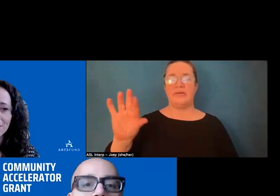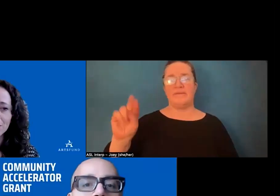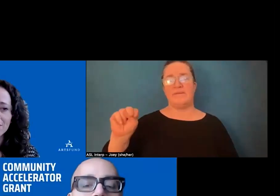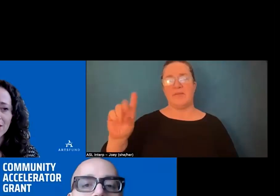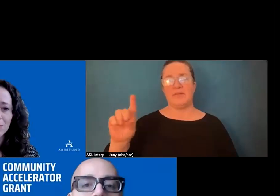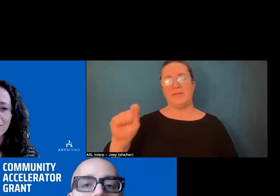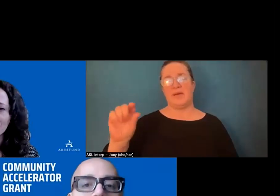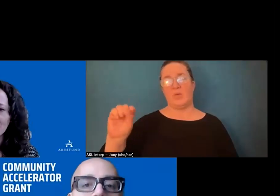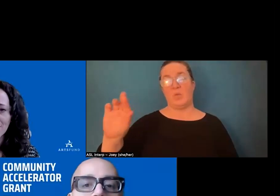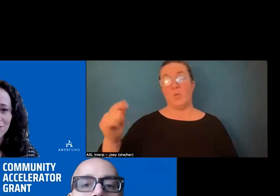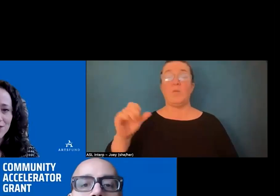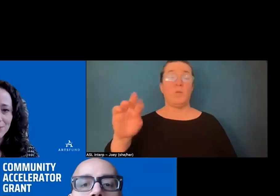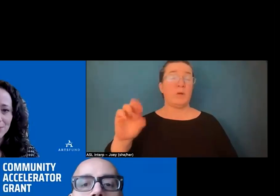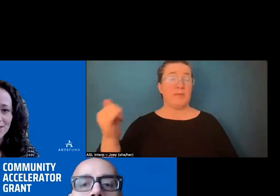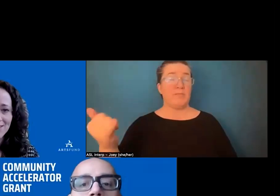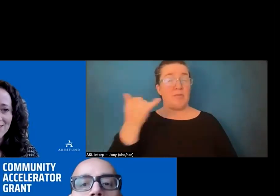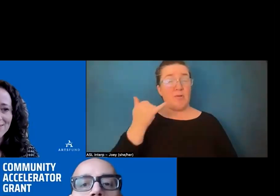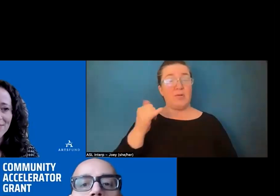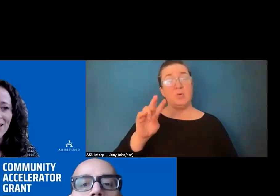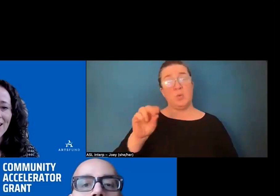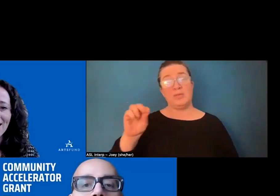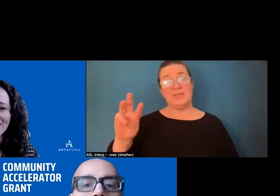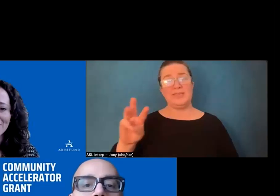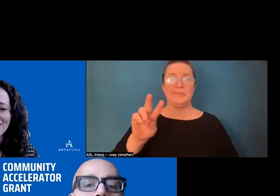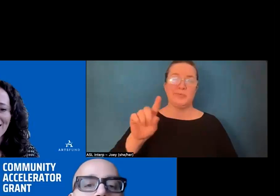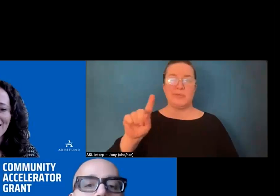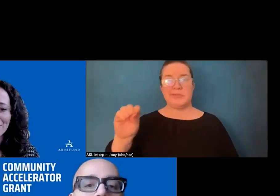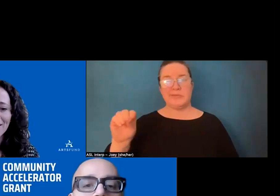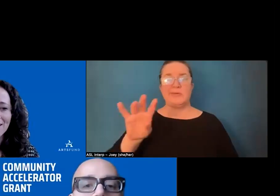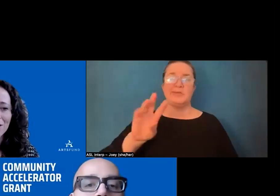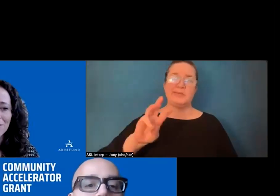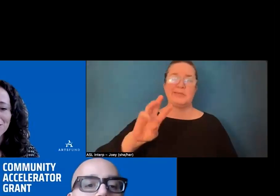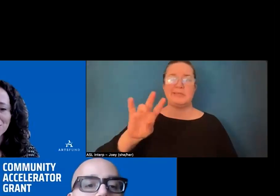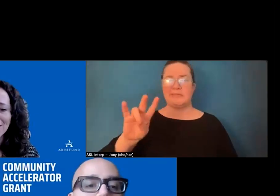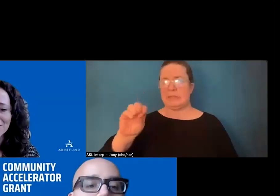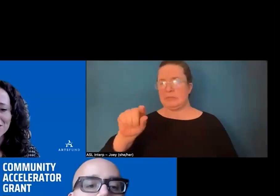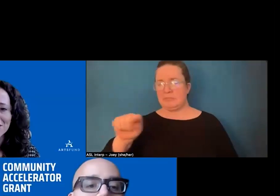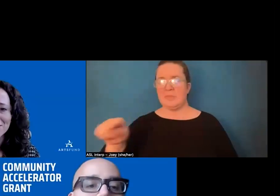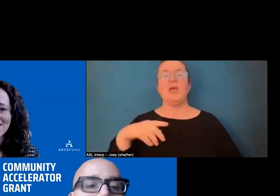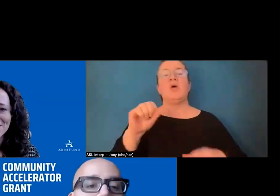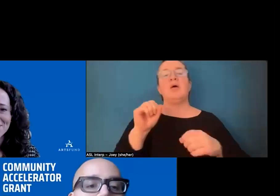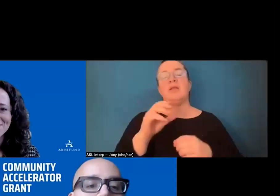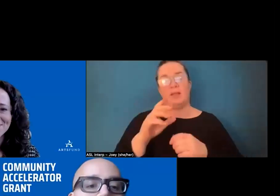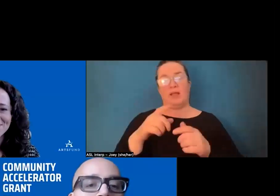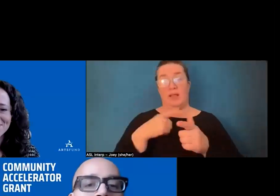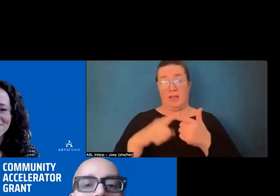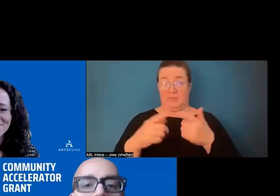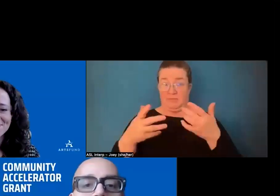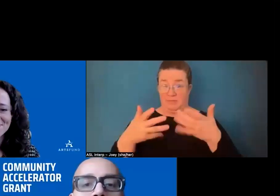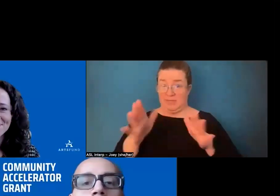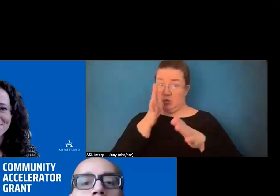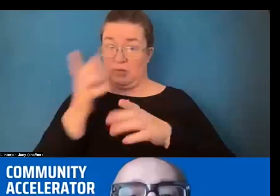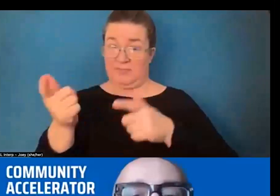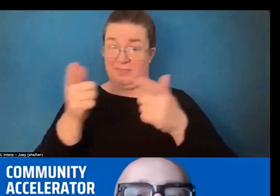206-210-4670. We'll be available with you every step of the process. And with that, I will hand it over to you, Michael, to close us out.